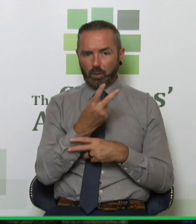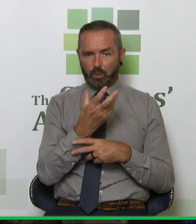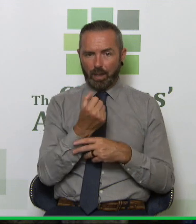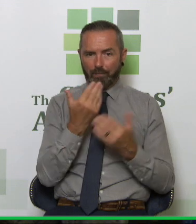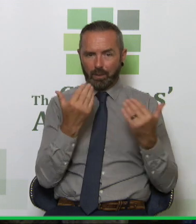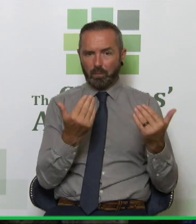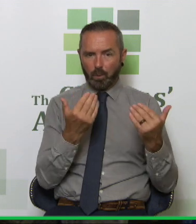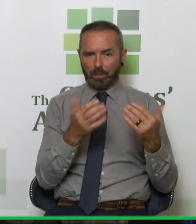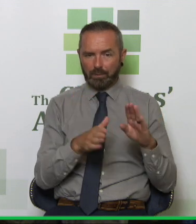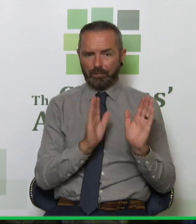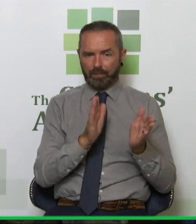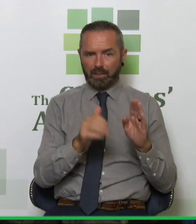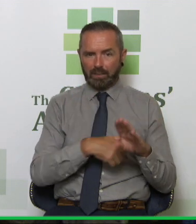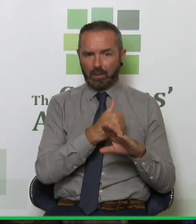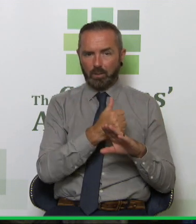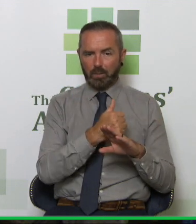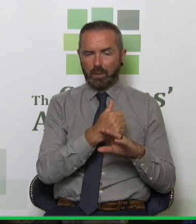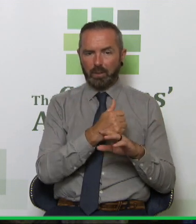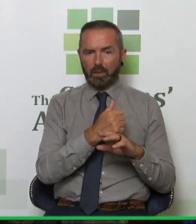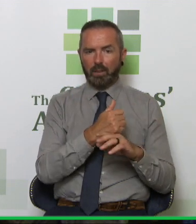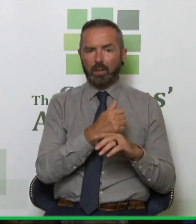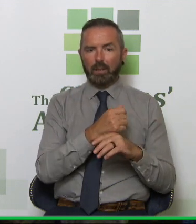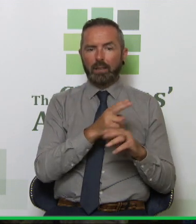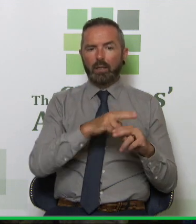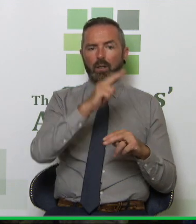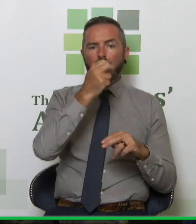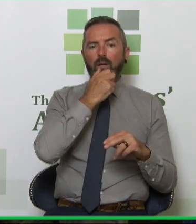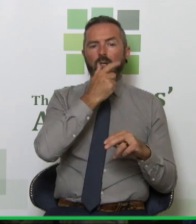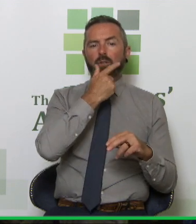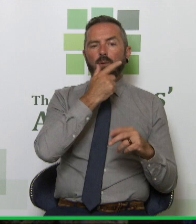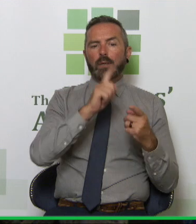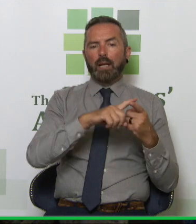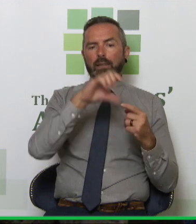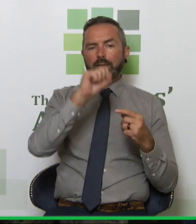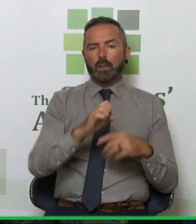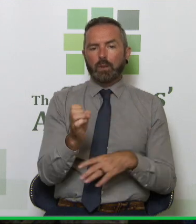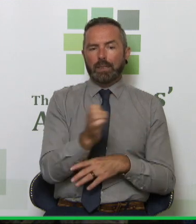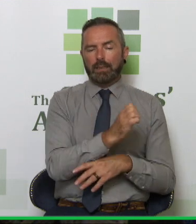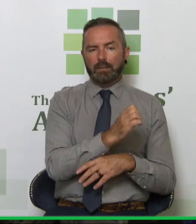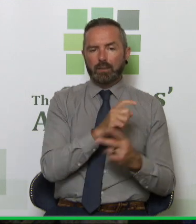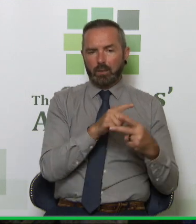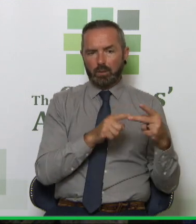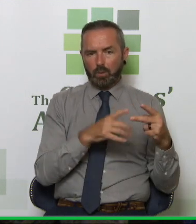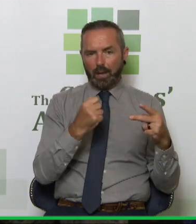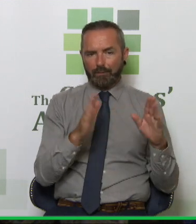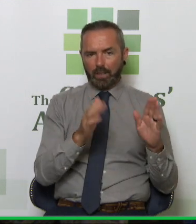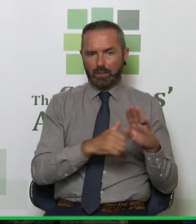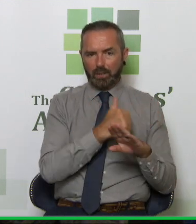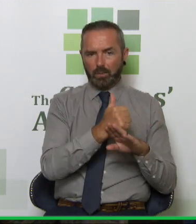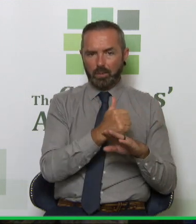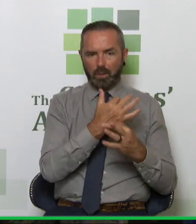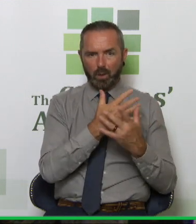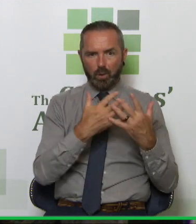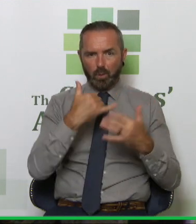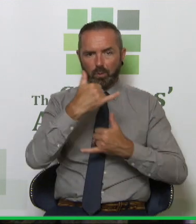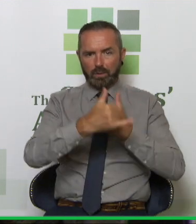already in place are in North Dublin and in the southeast, and they have many years